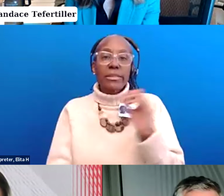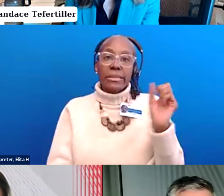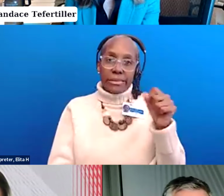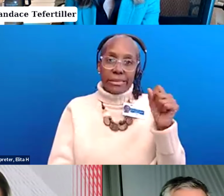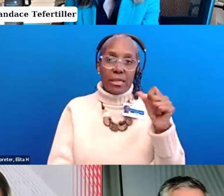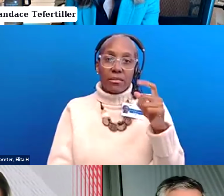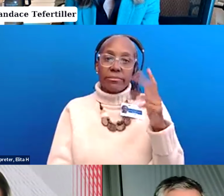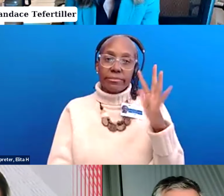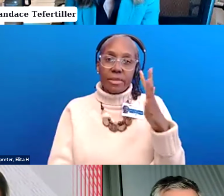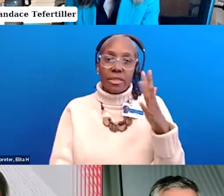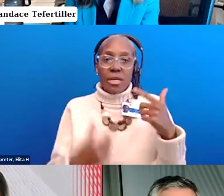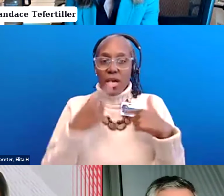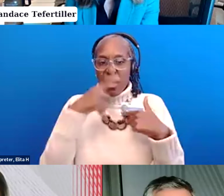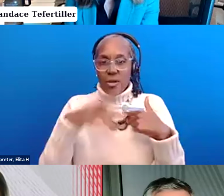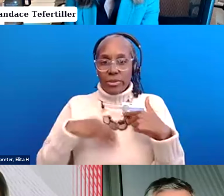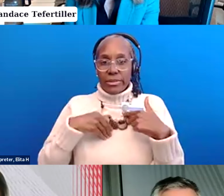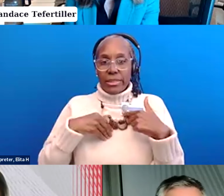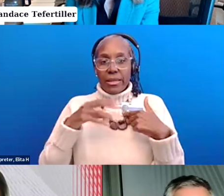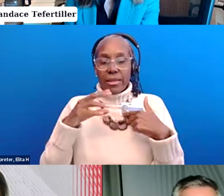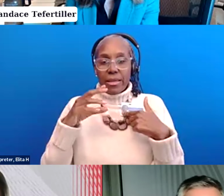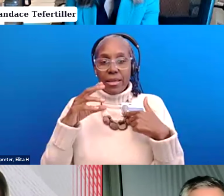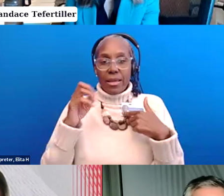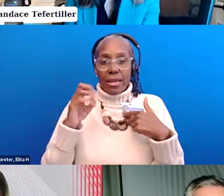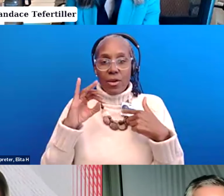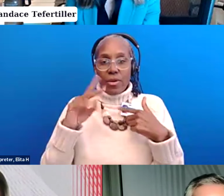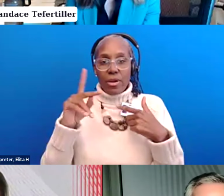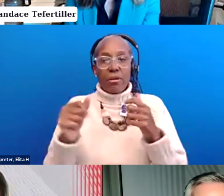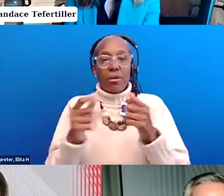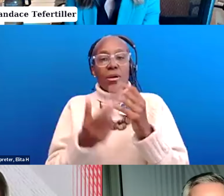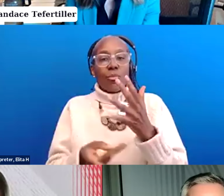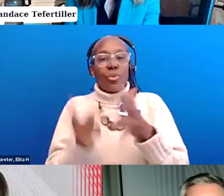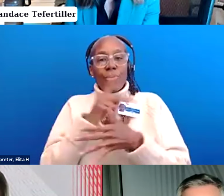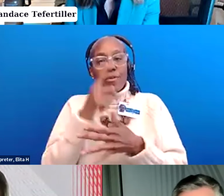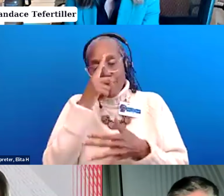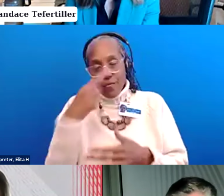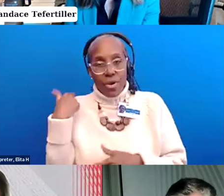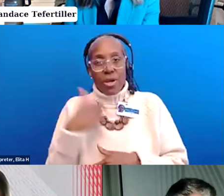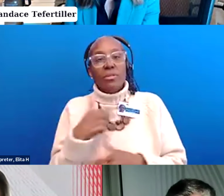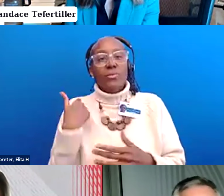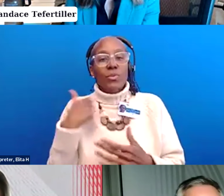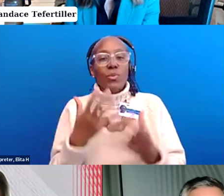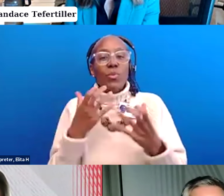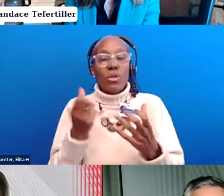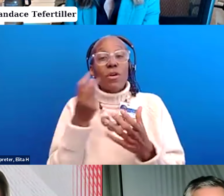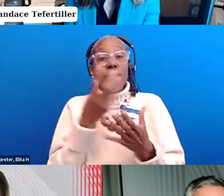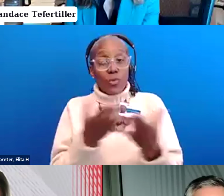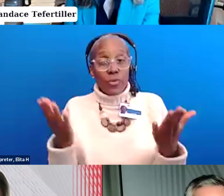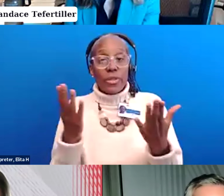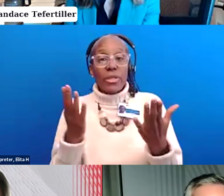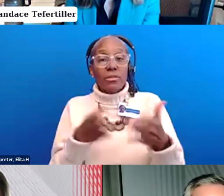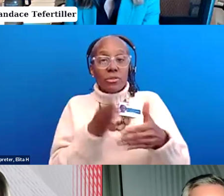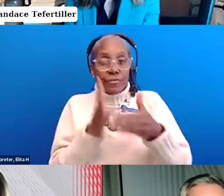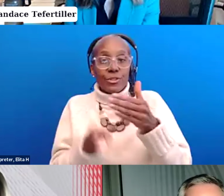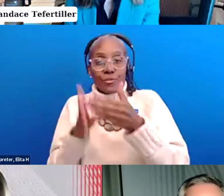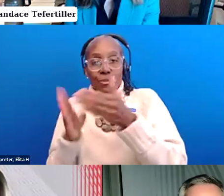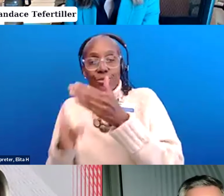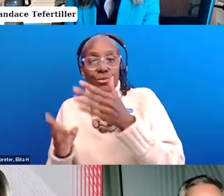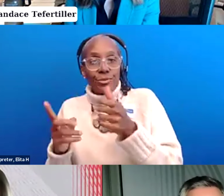So that's kind of, I'll take that, Erika. But this is also a priority for us. We want to, we've got a few things to get done